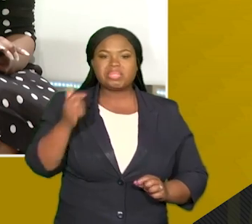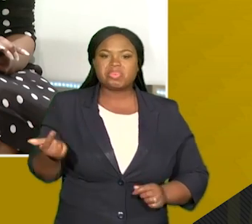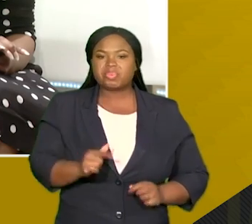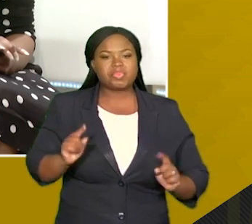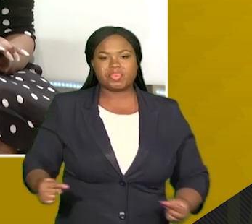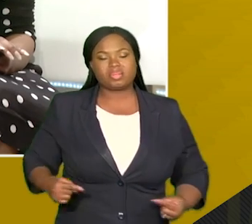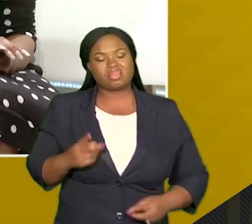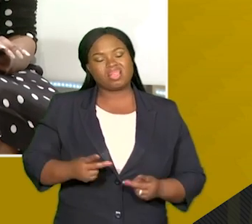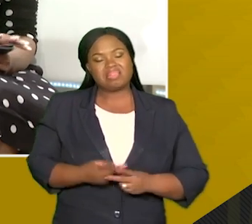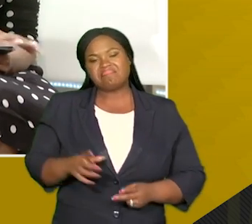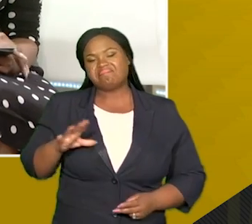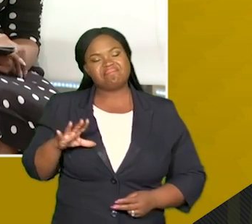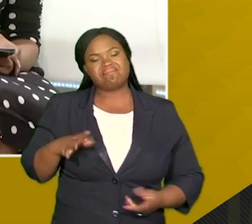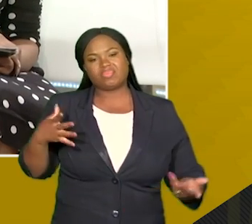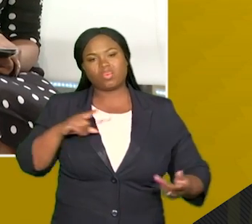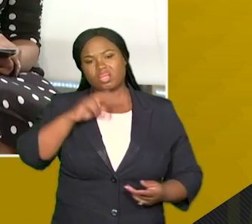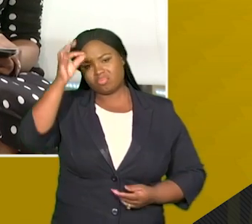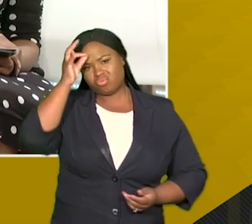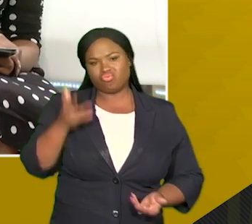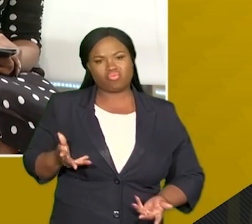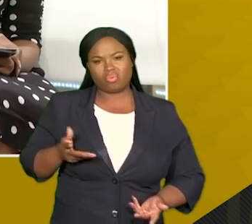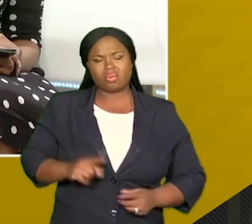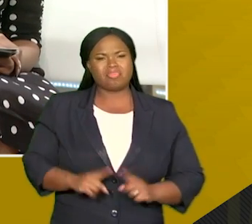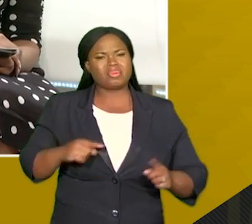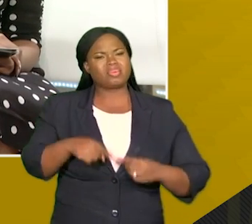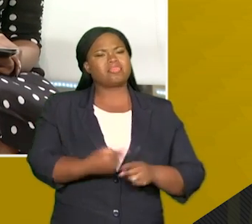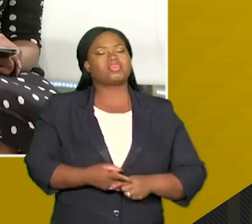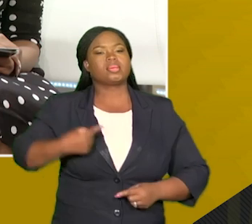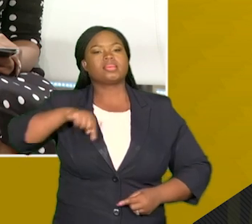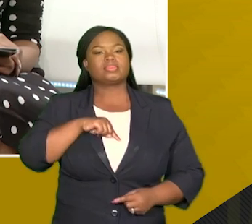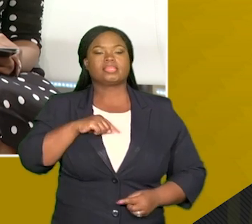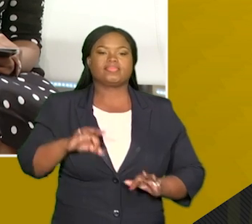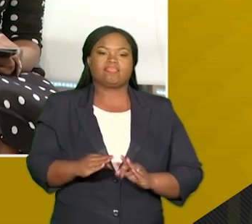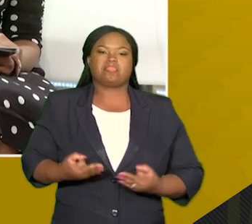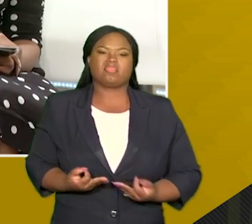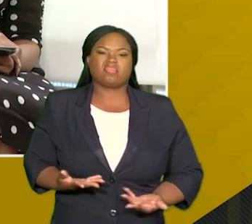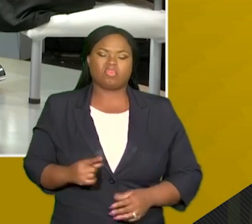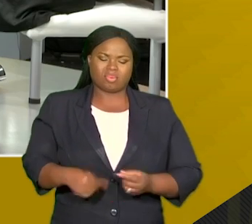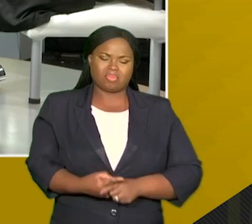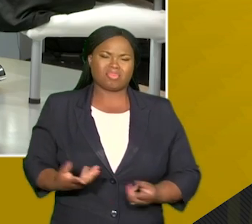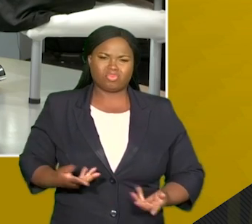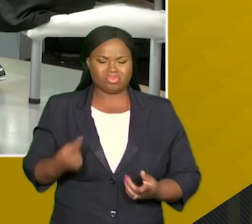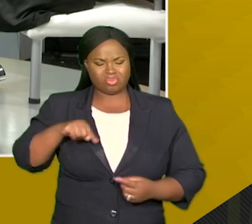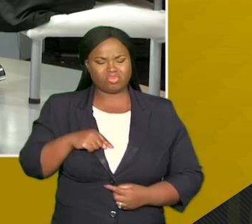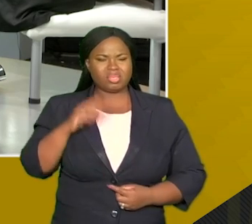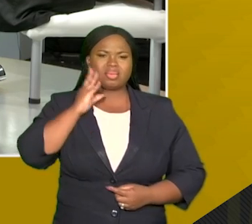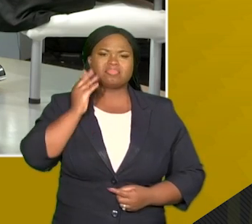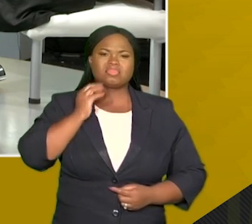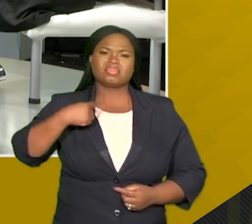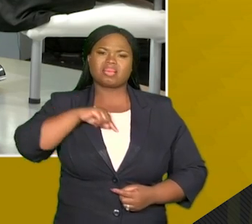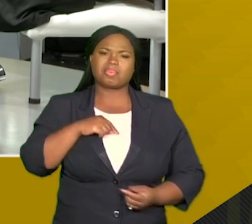then it's fine because, I mean, he's a policeman. But then what about us as a family? What about what we went through?